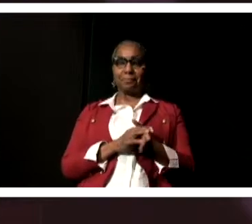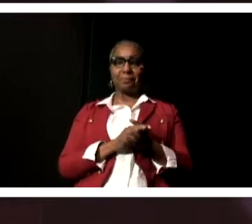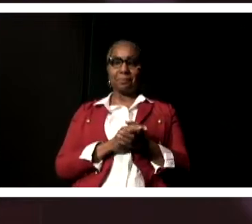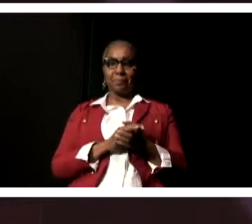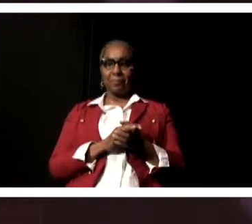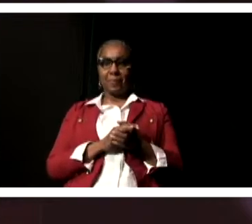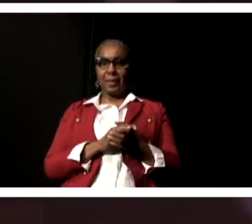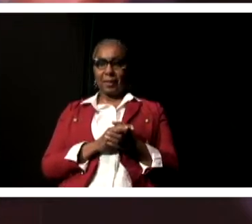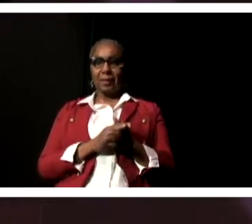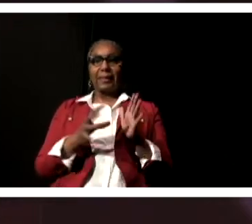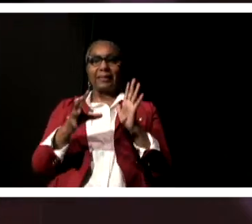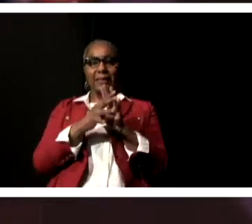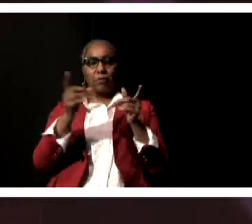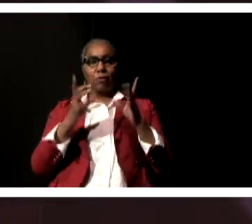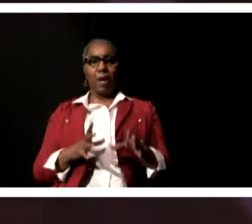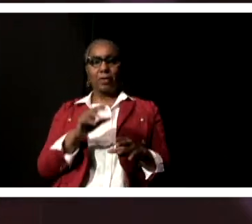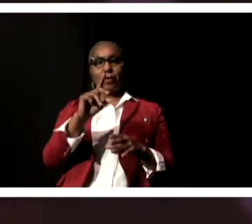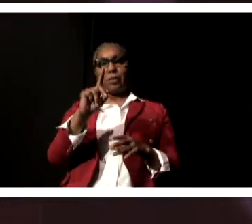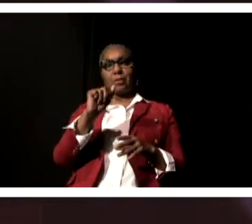City Director Kathy Peck.